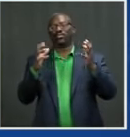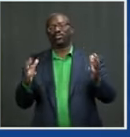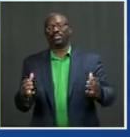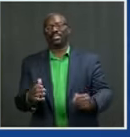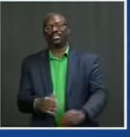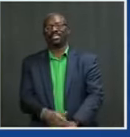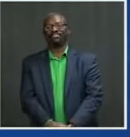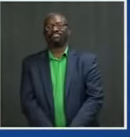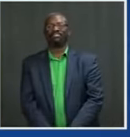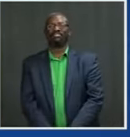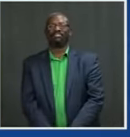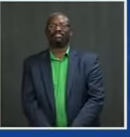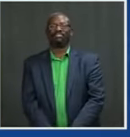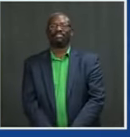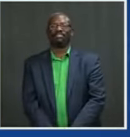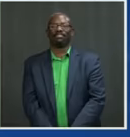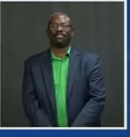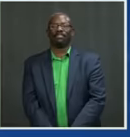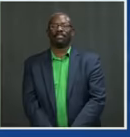Thank you. Thank you.